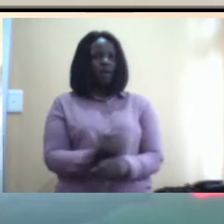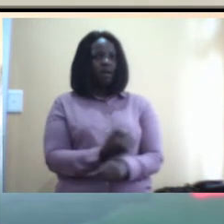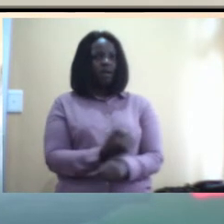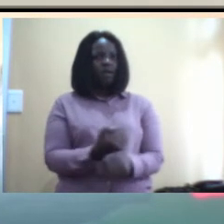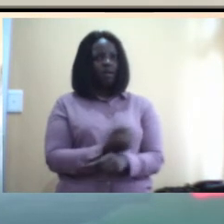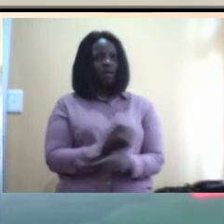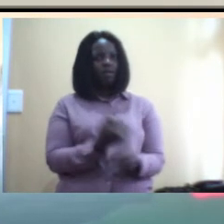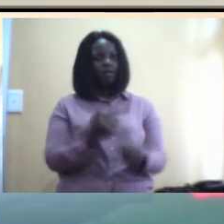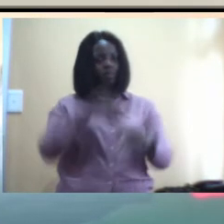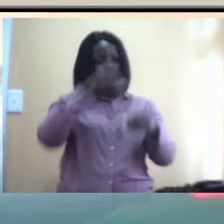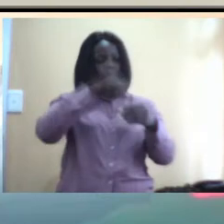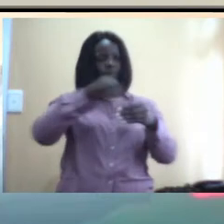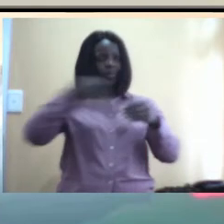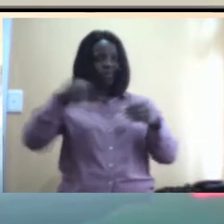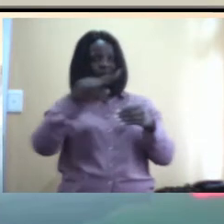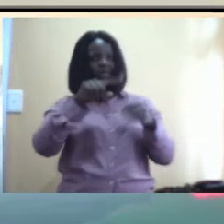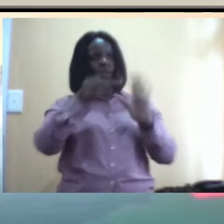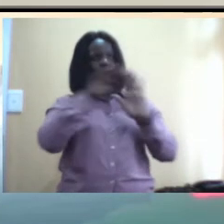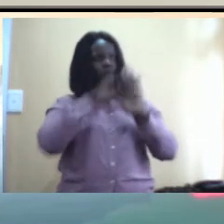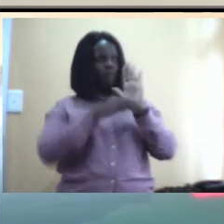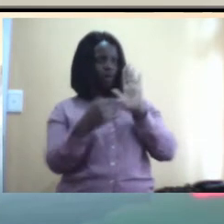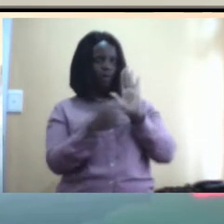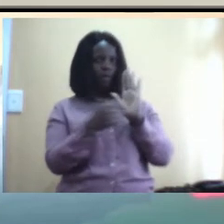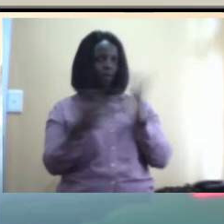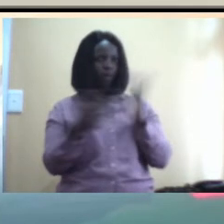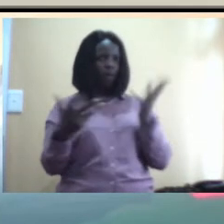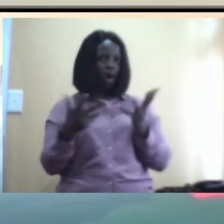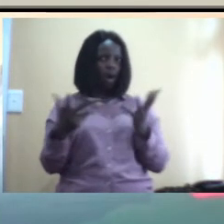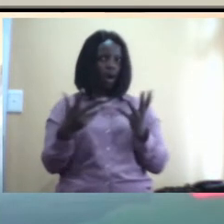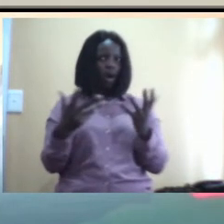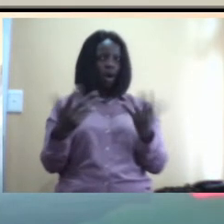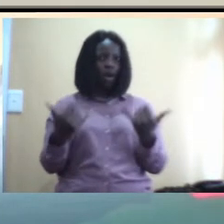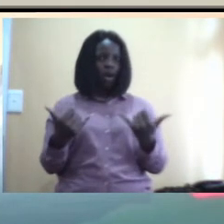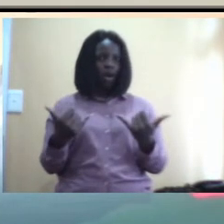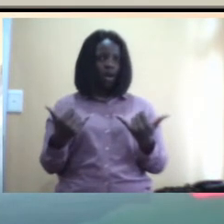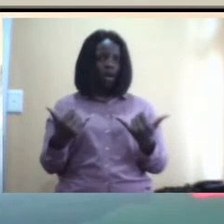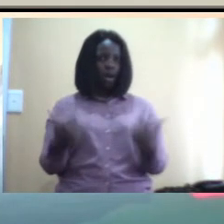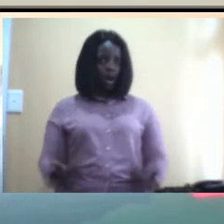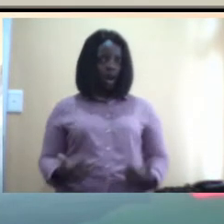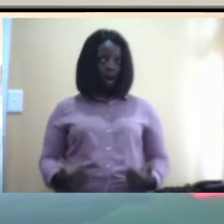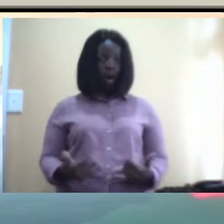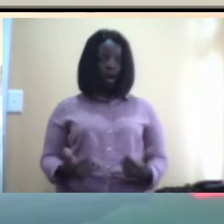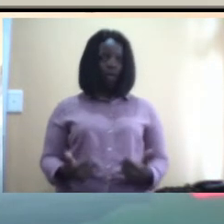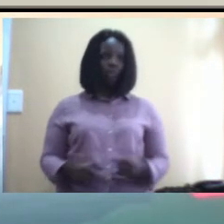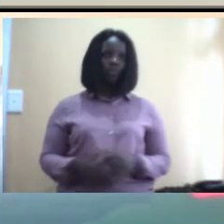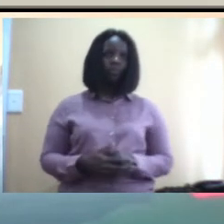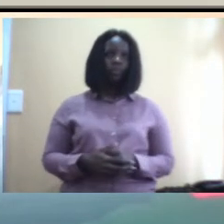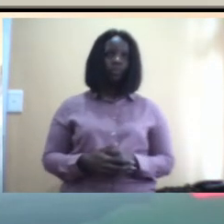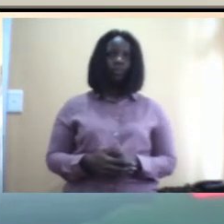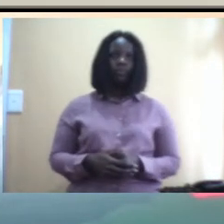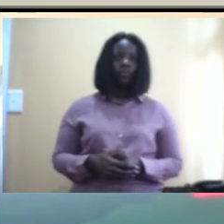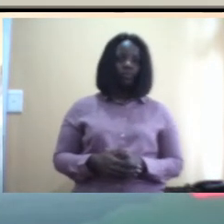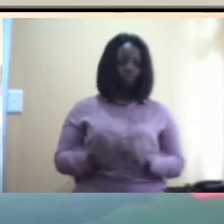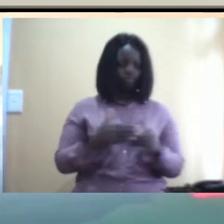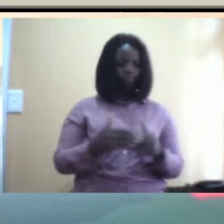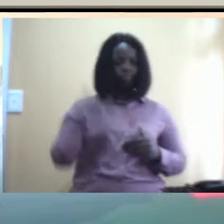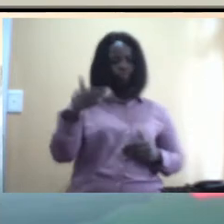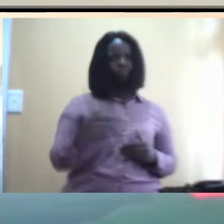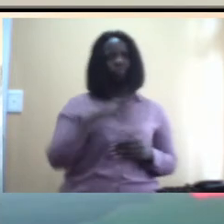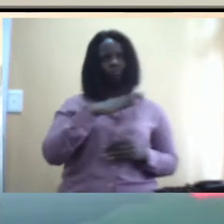season Phezu Komkhono program in the current production year. Even though the province